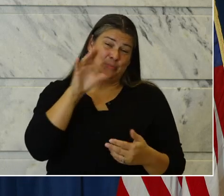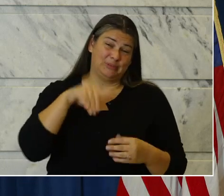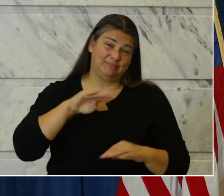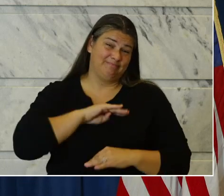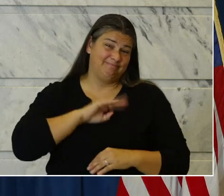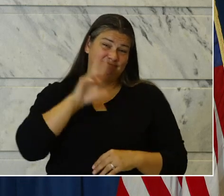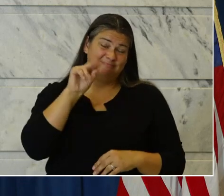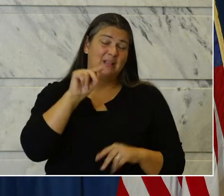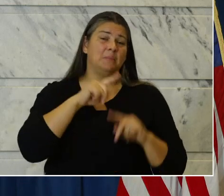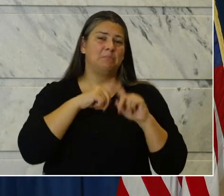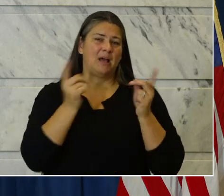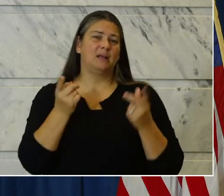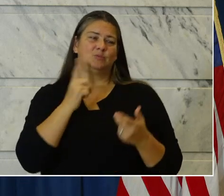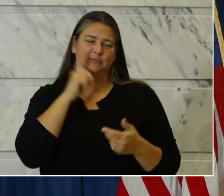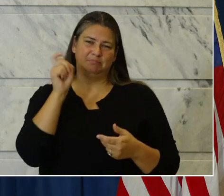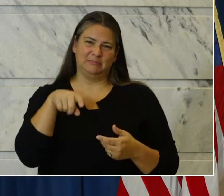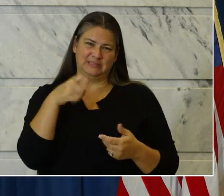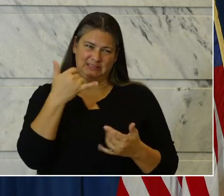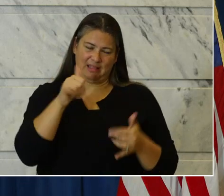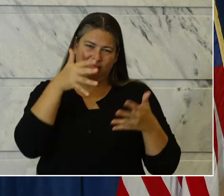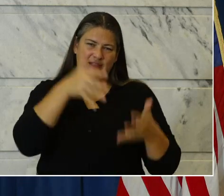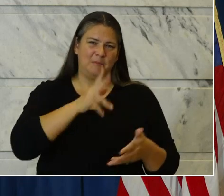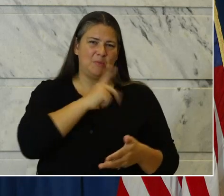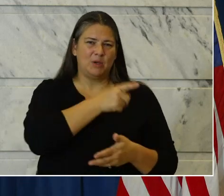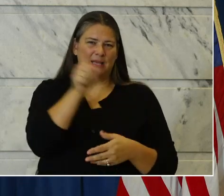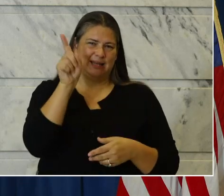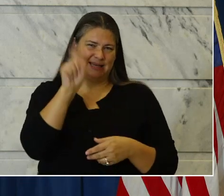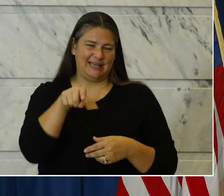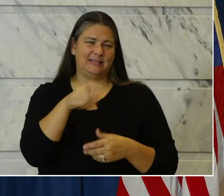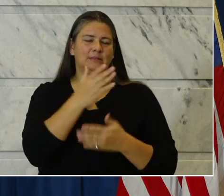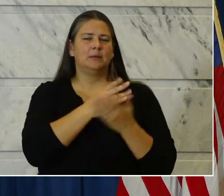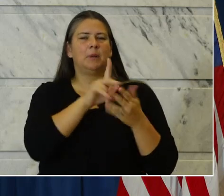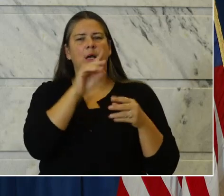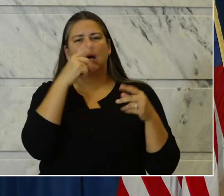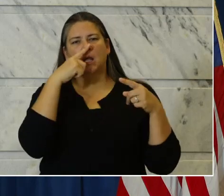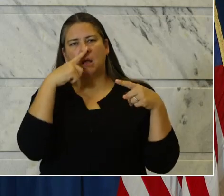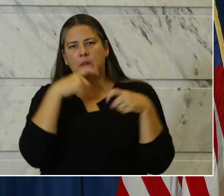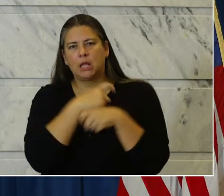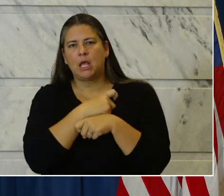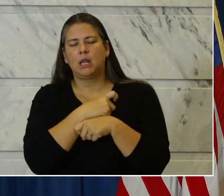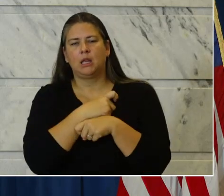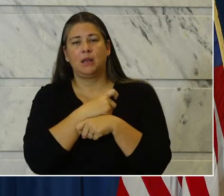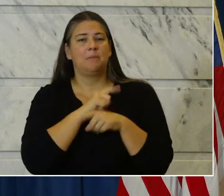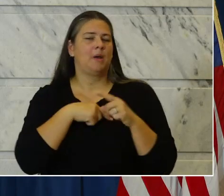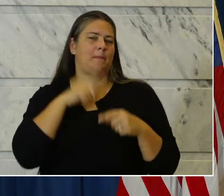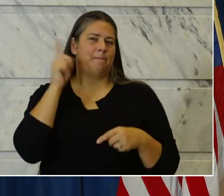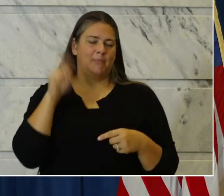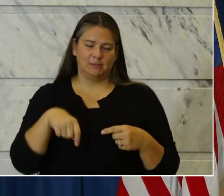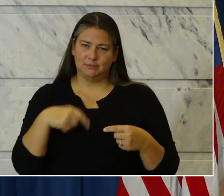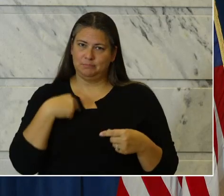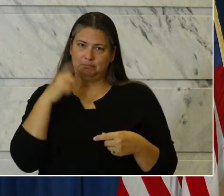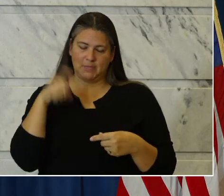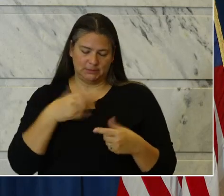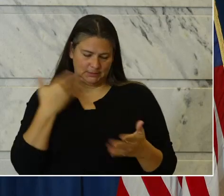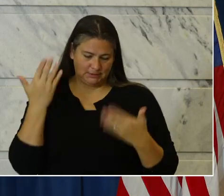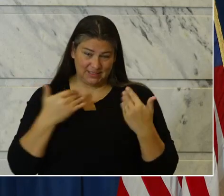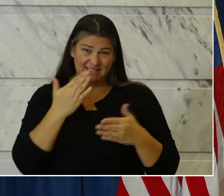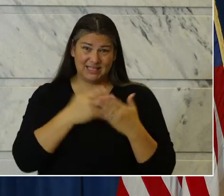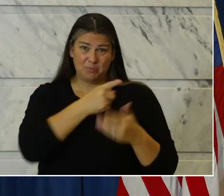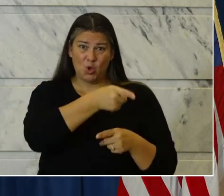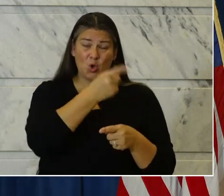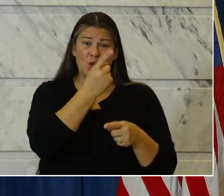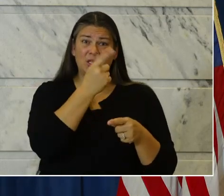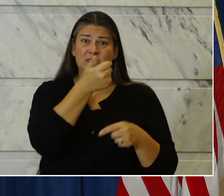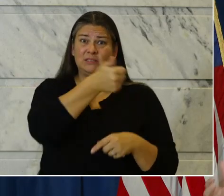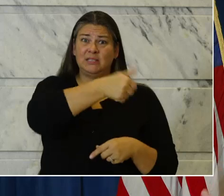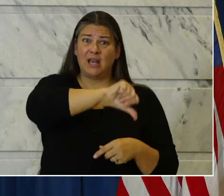help. Most of our oldest claims are those most complicated, but we got to get through them, because some who may be denied regular